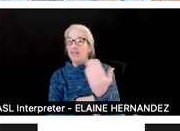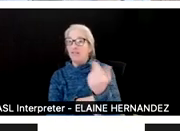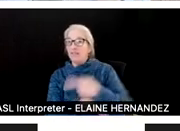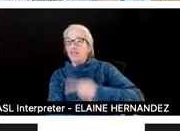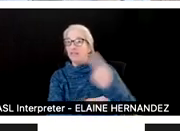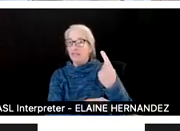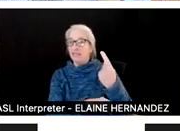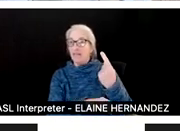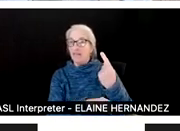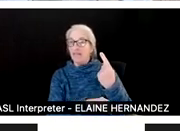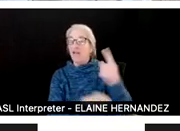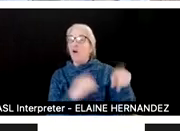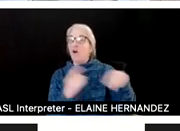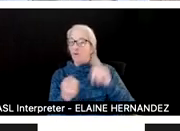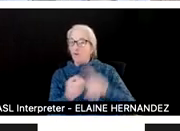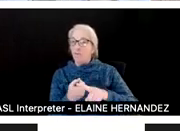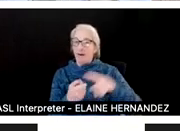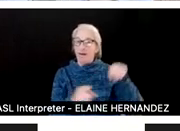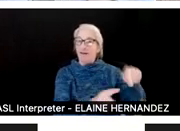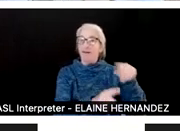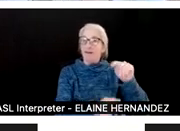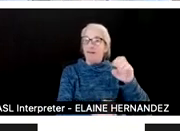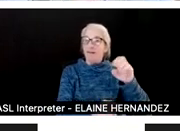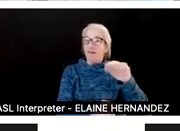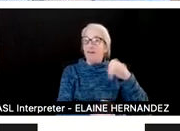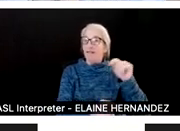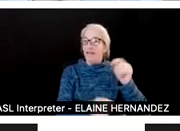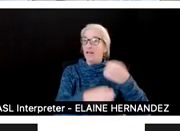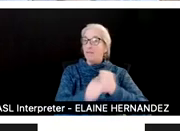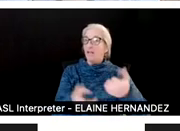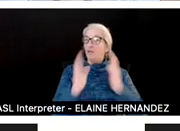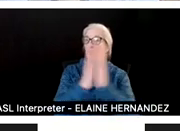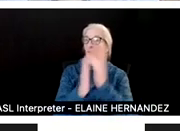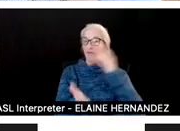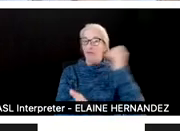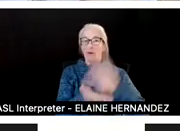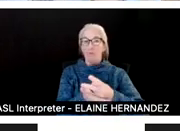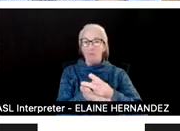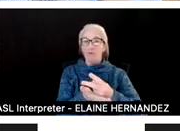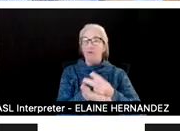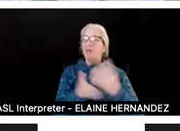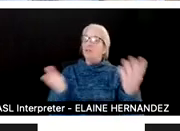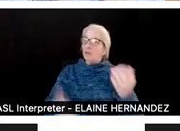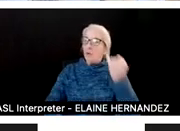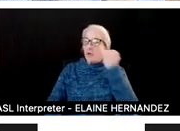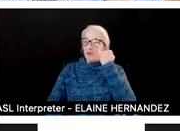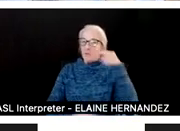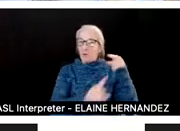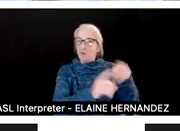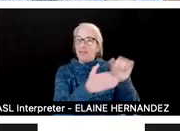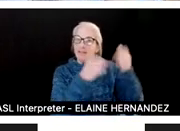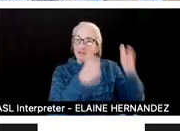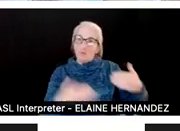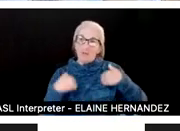that tenant makes a request for approval. This in particular is getting at someone who has something like a housing choice